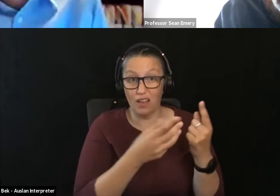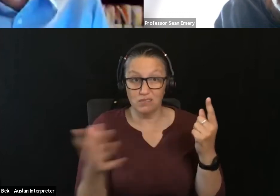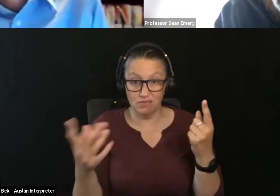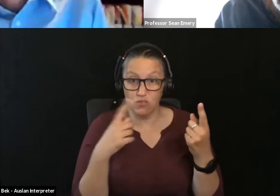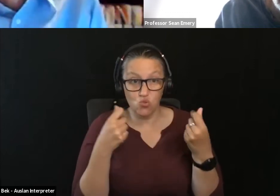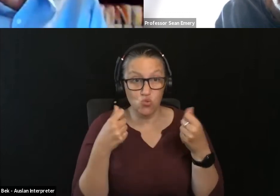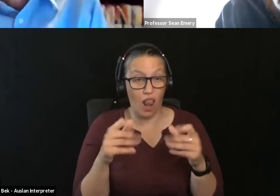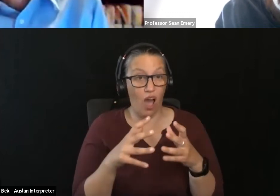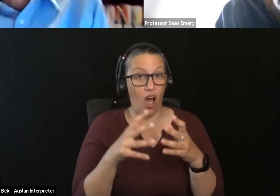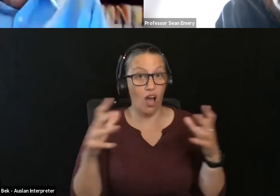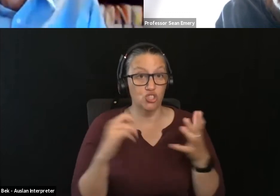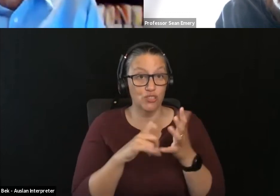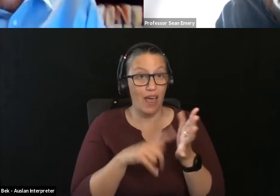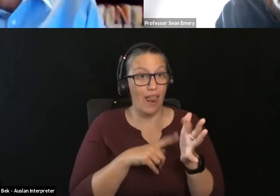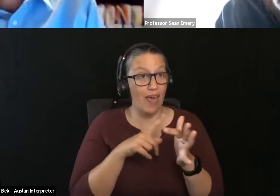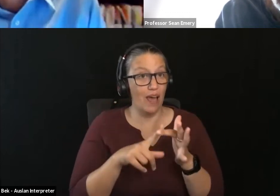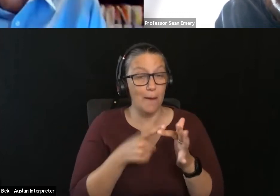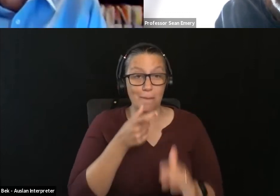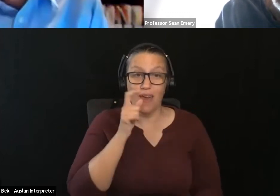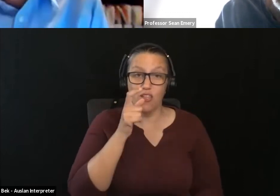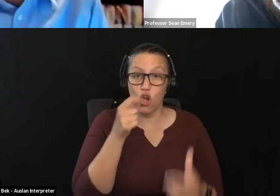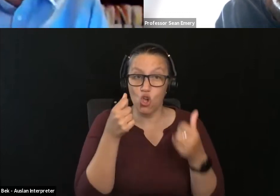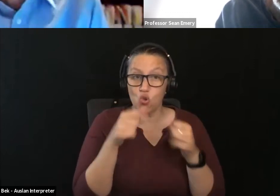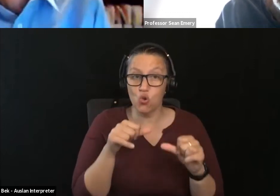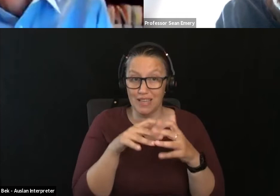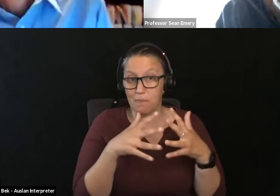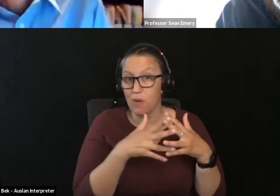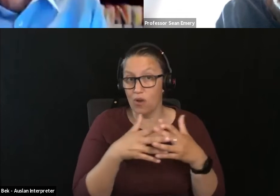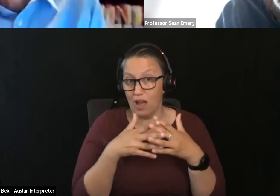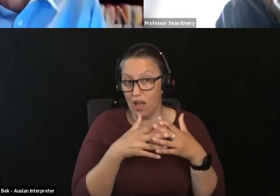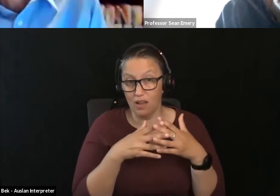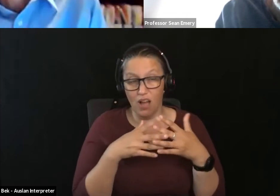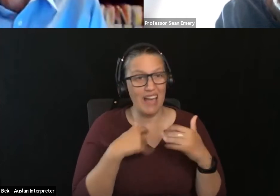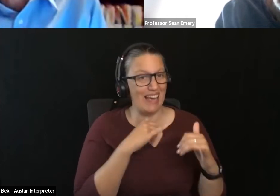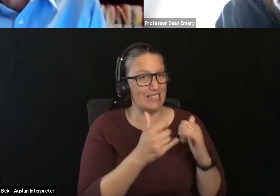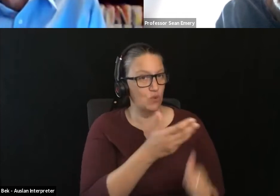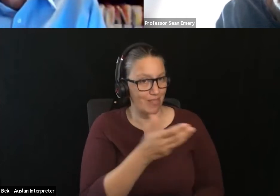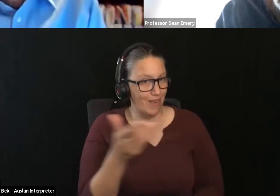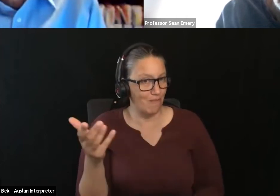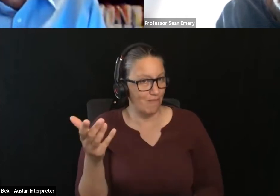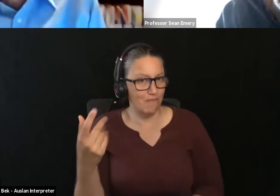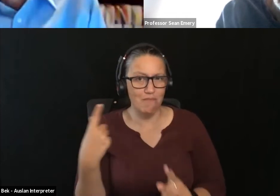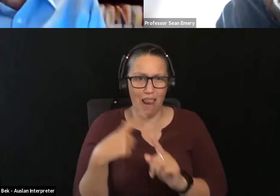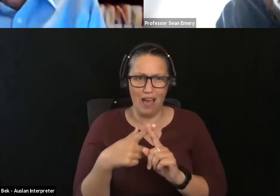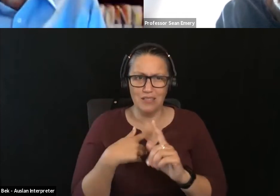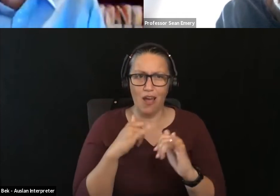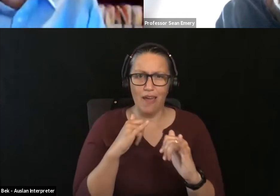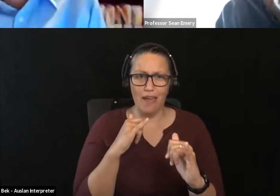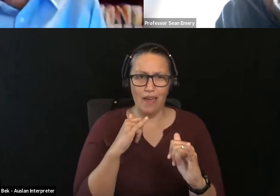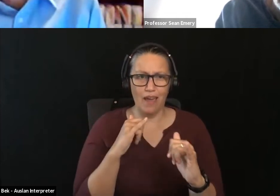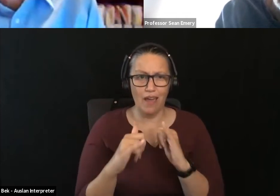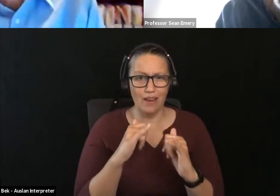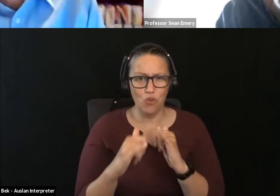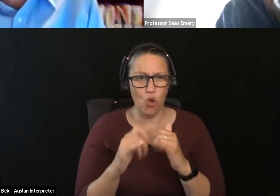methadone maintenance in the United States. But I also interviewed the leaders of the